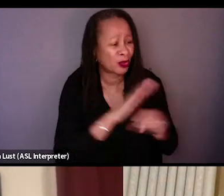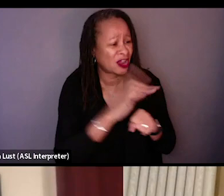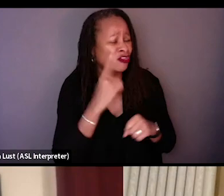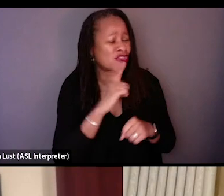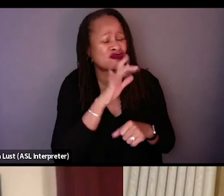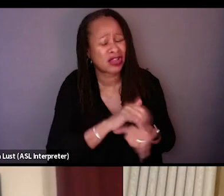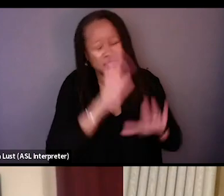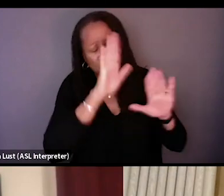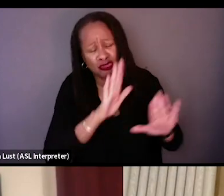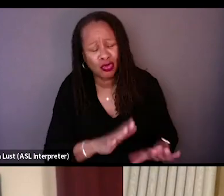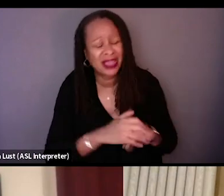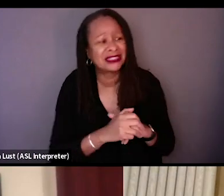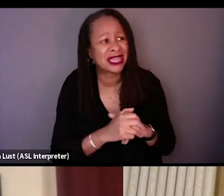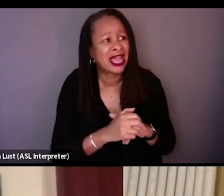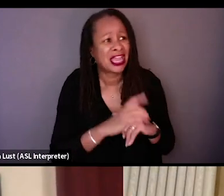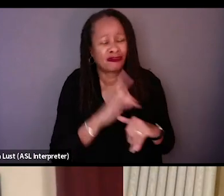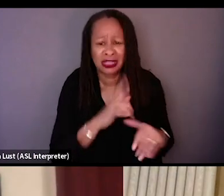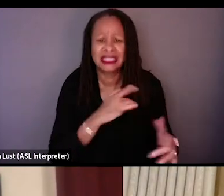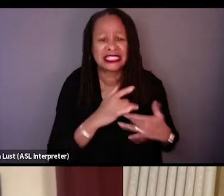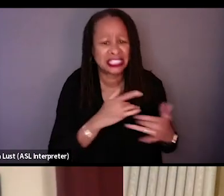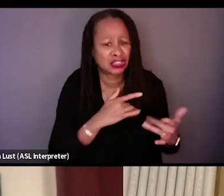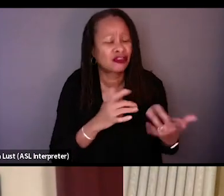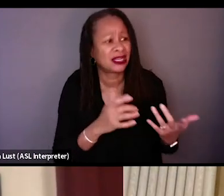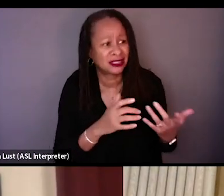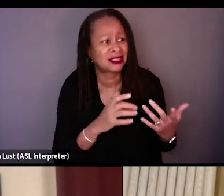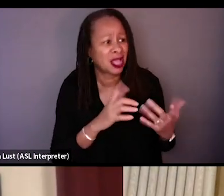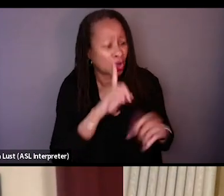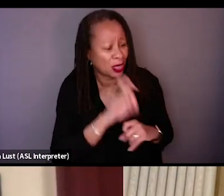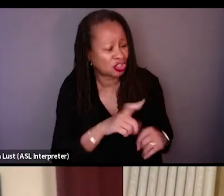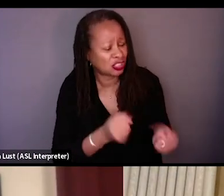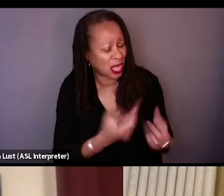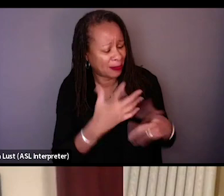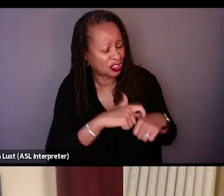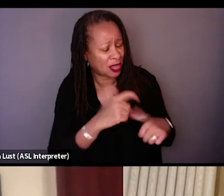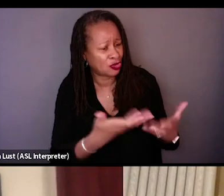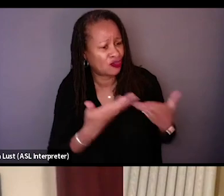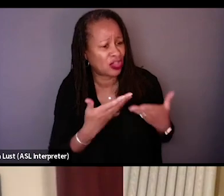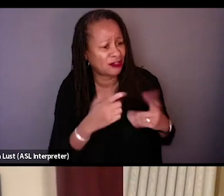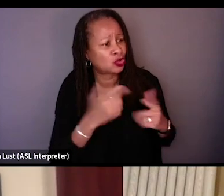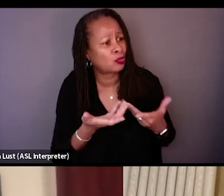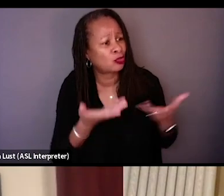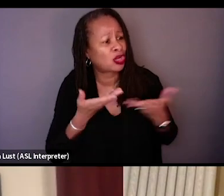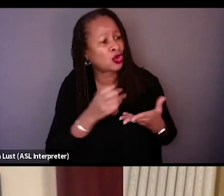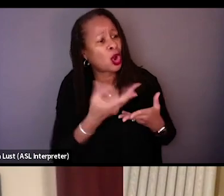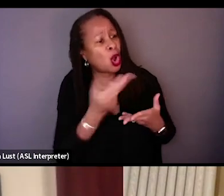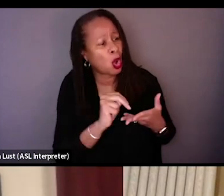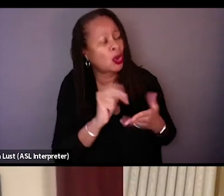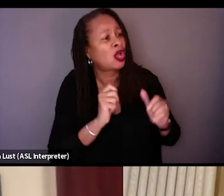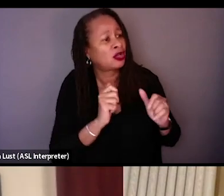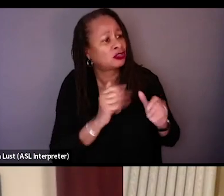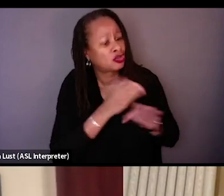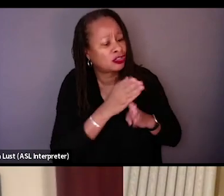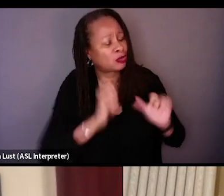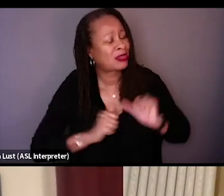great and considerate questions, and the amount of time you've given and bringing your own career into play in this